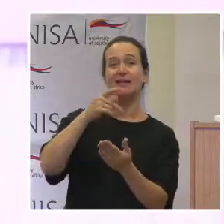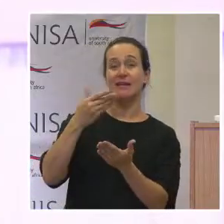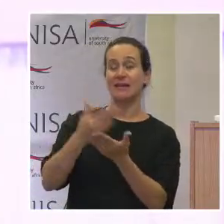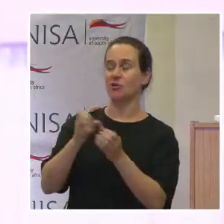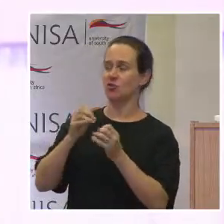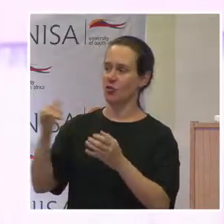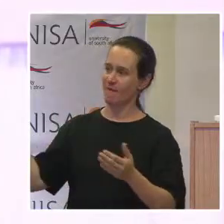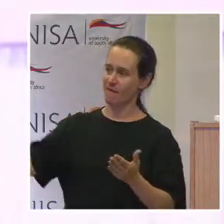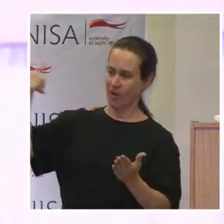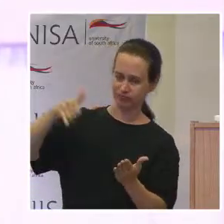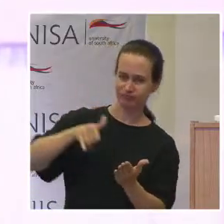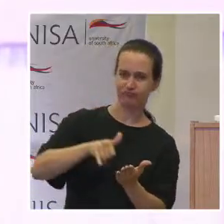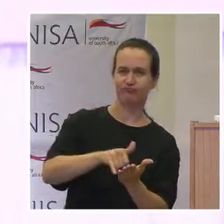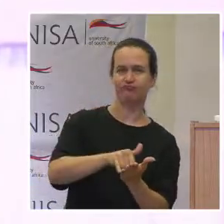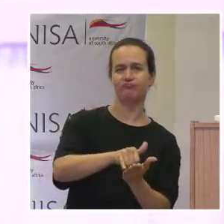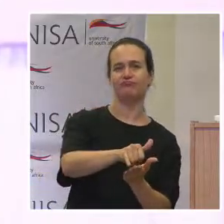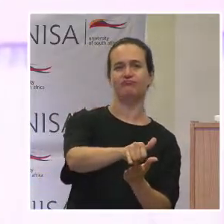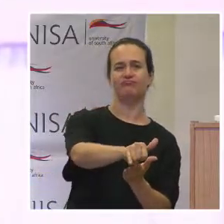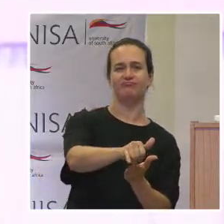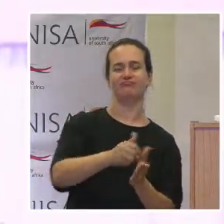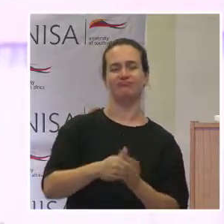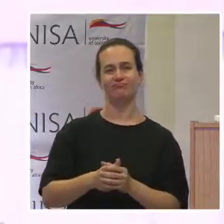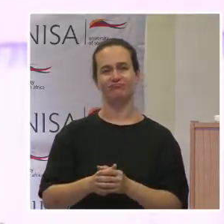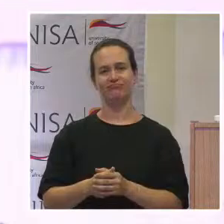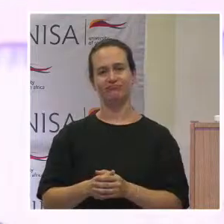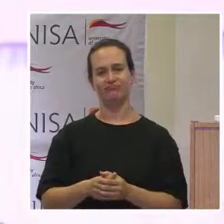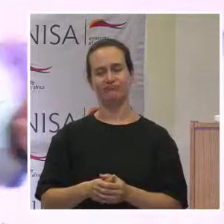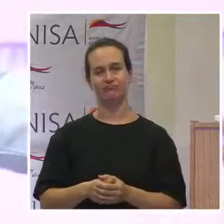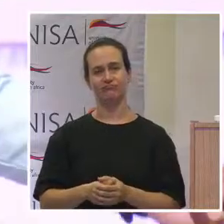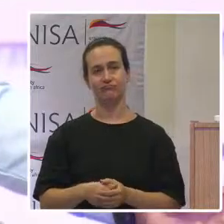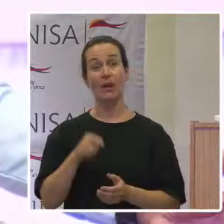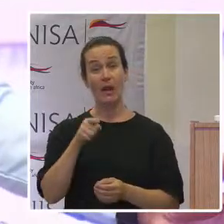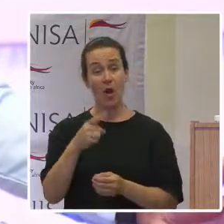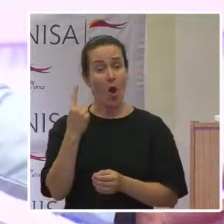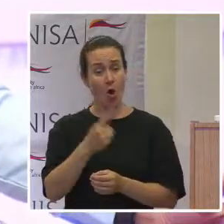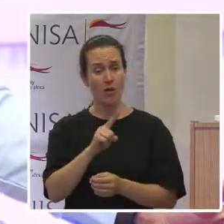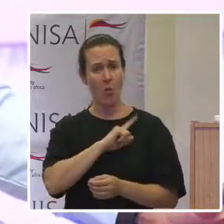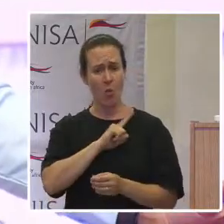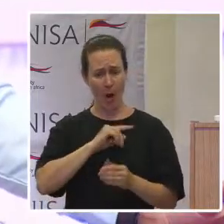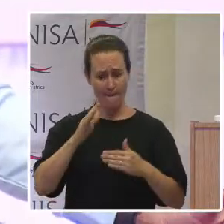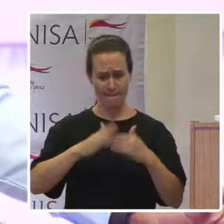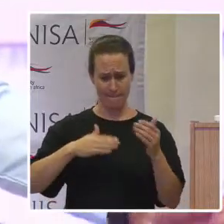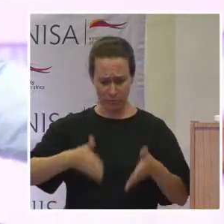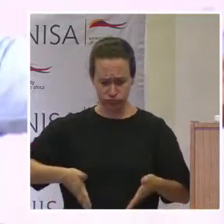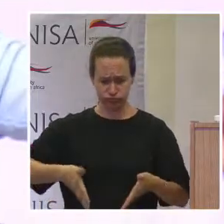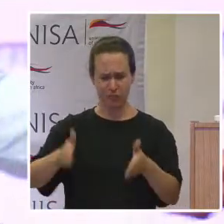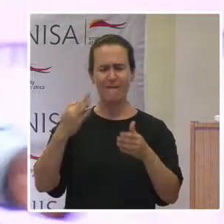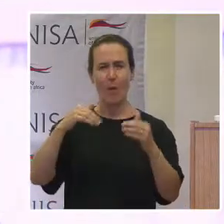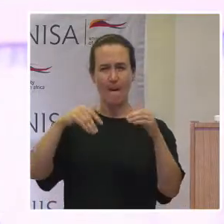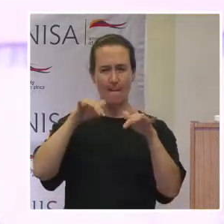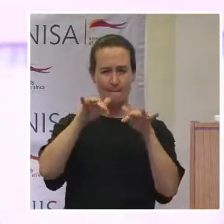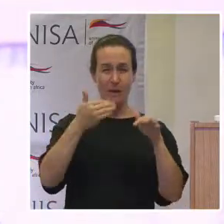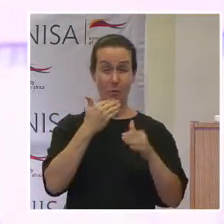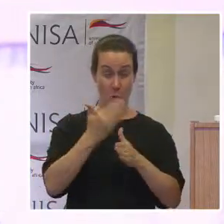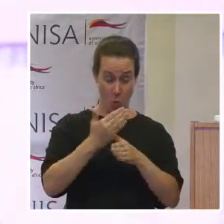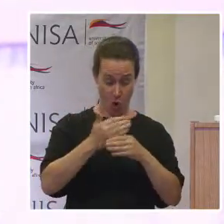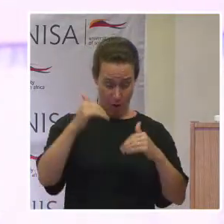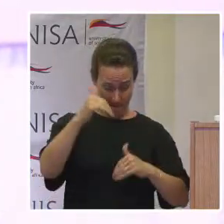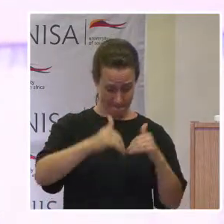space. And so when we started flying to that space, only to take the miners and then pick up the